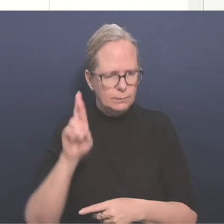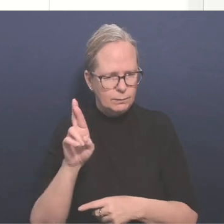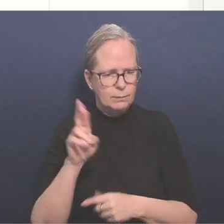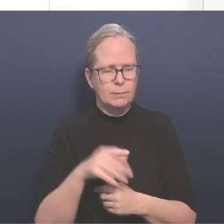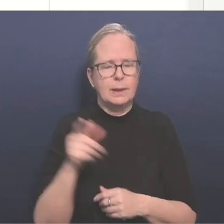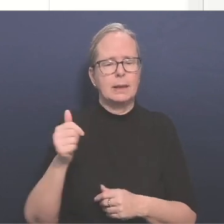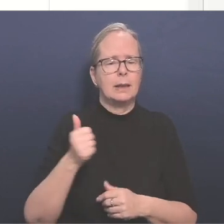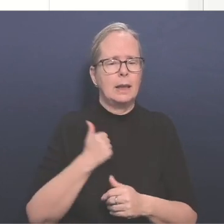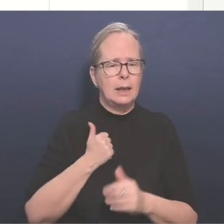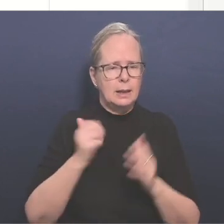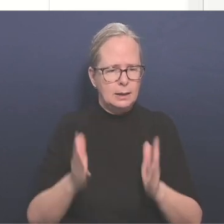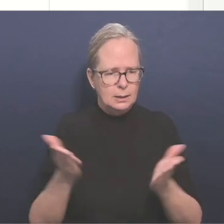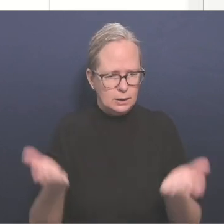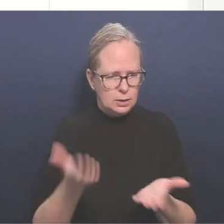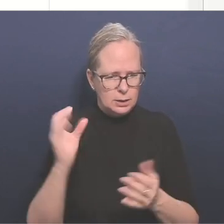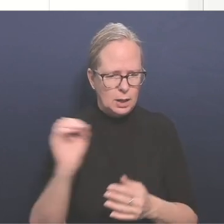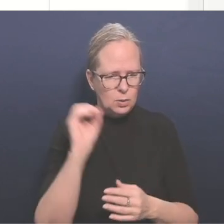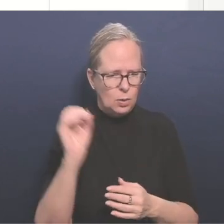okay, before